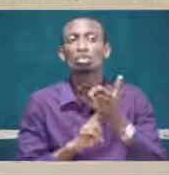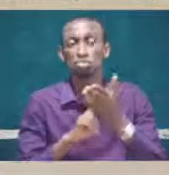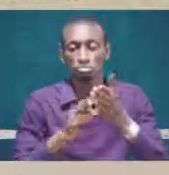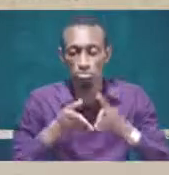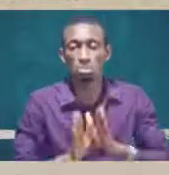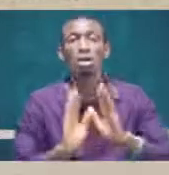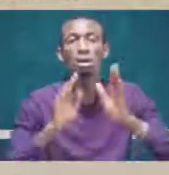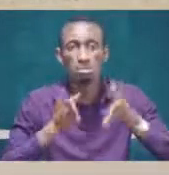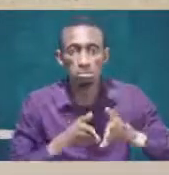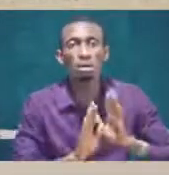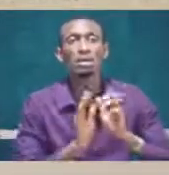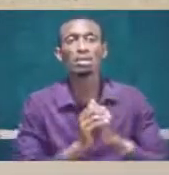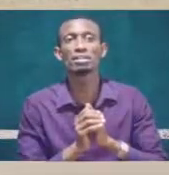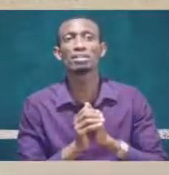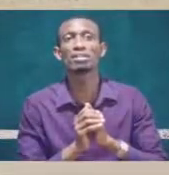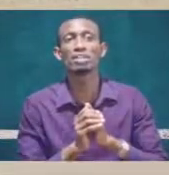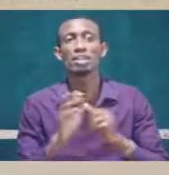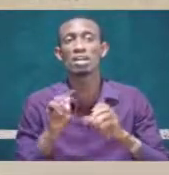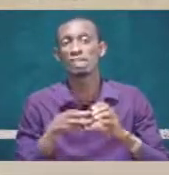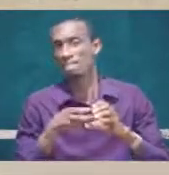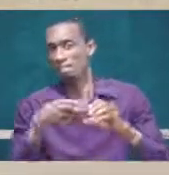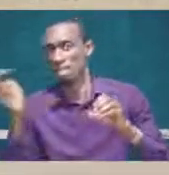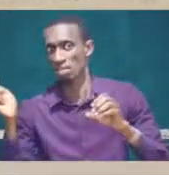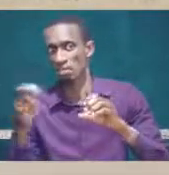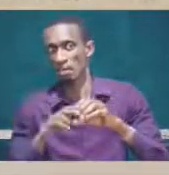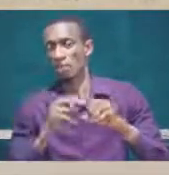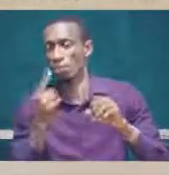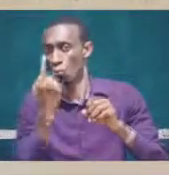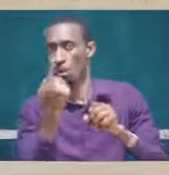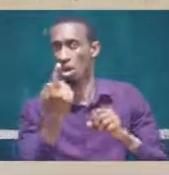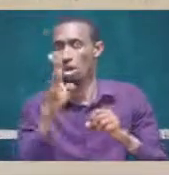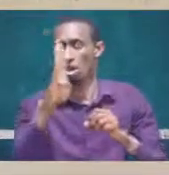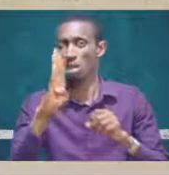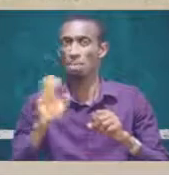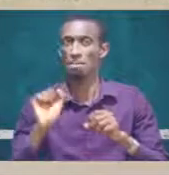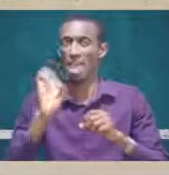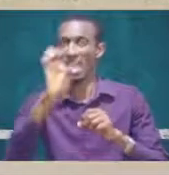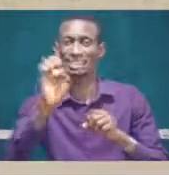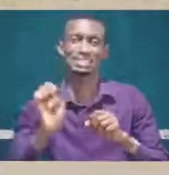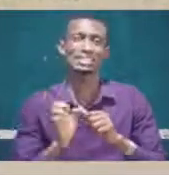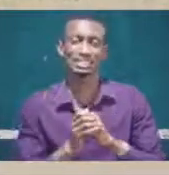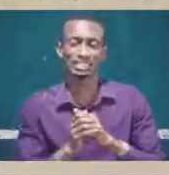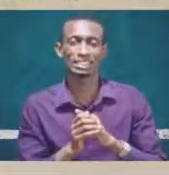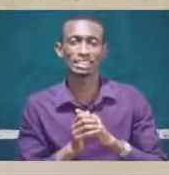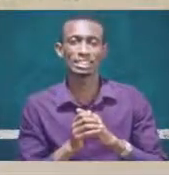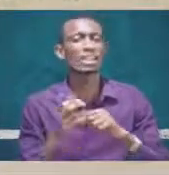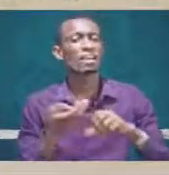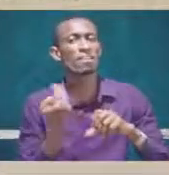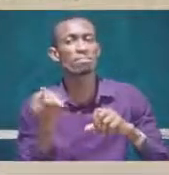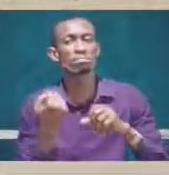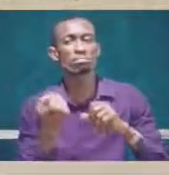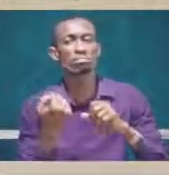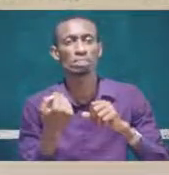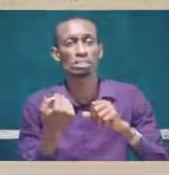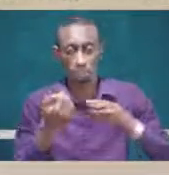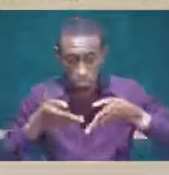reproduction. Now, what they found out was that remove one of the bases from the genetic code of this virus, the ability for